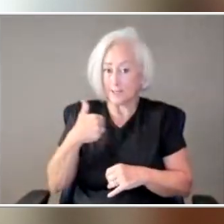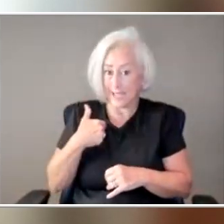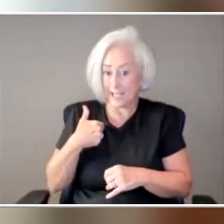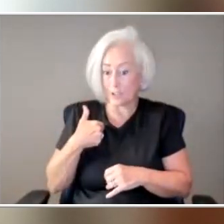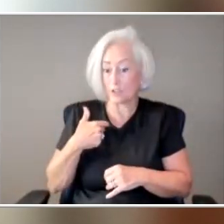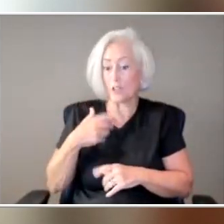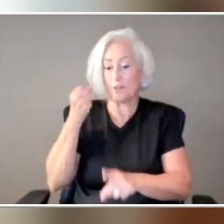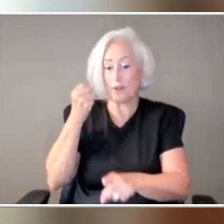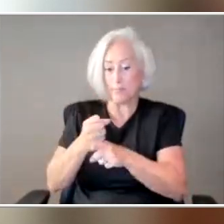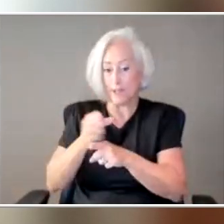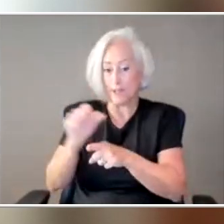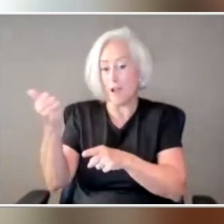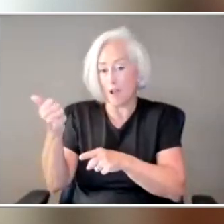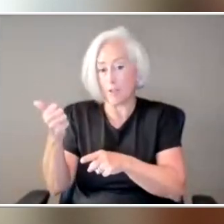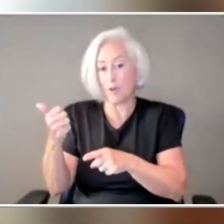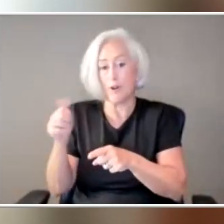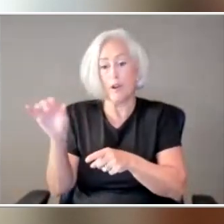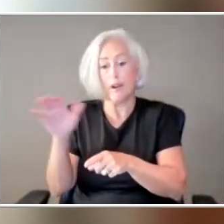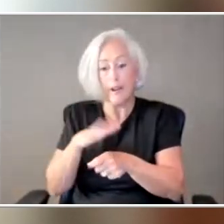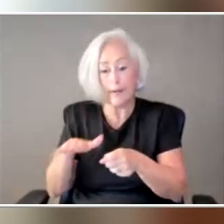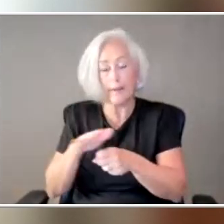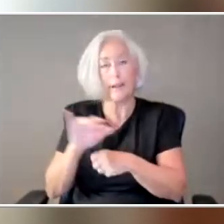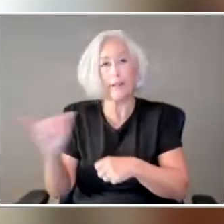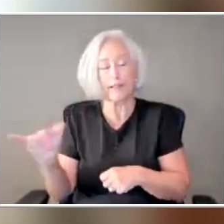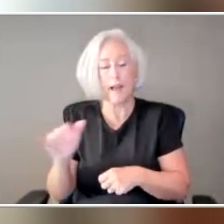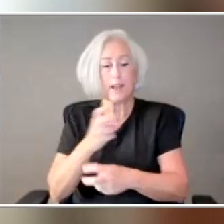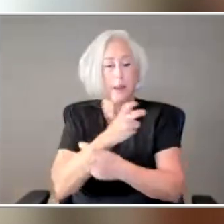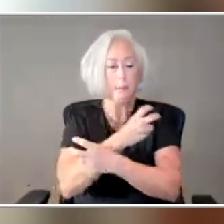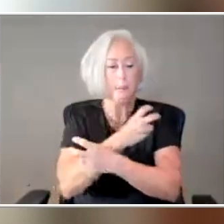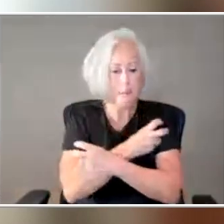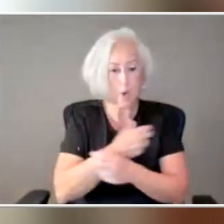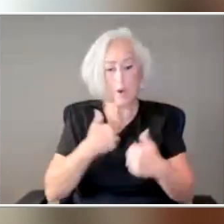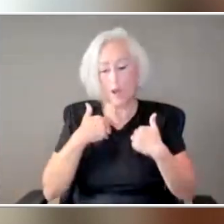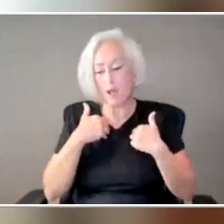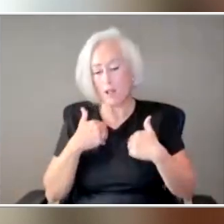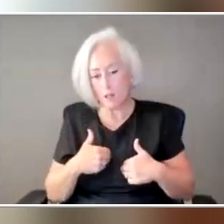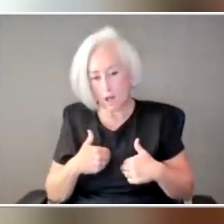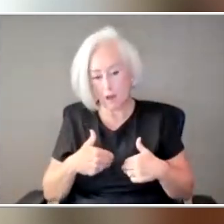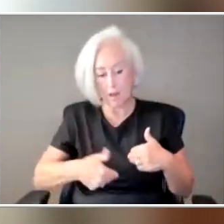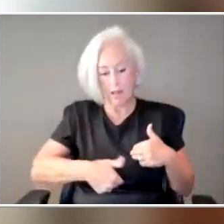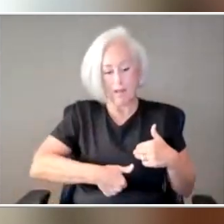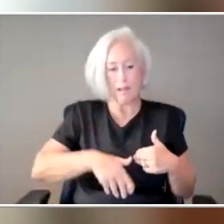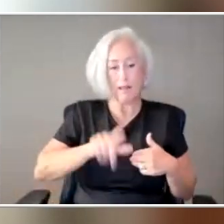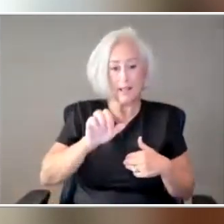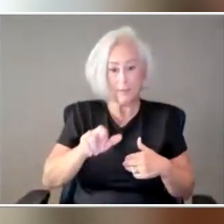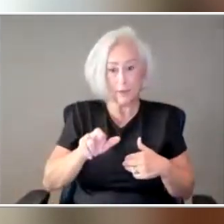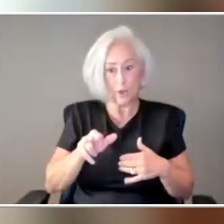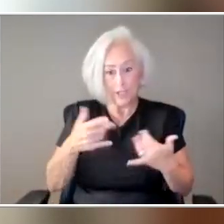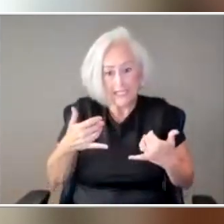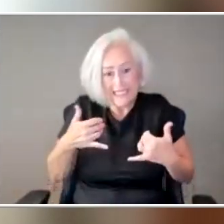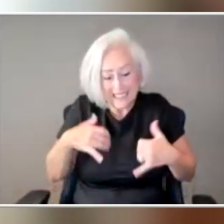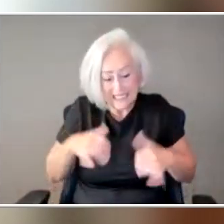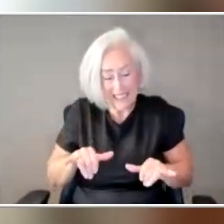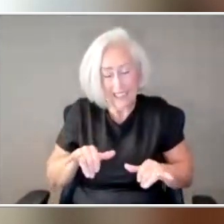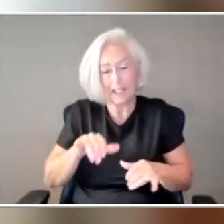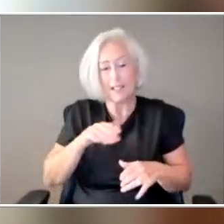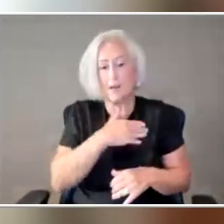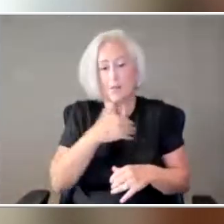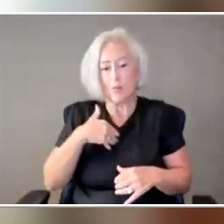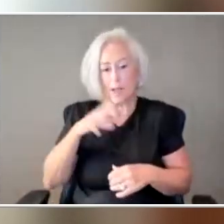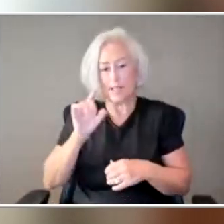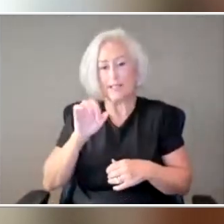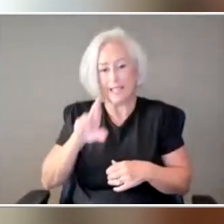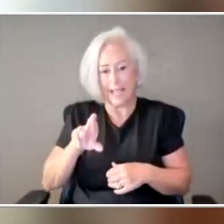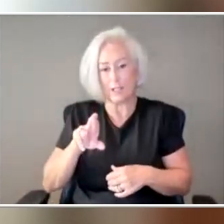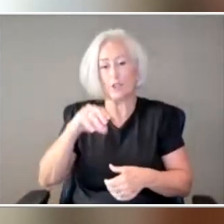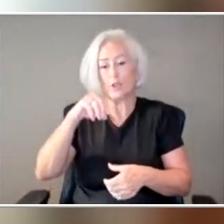in the lung or the liver or the bone, it doesn't become lung cancer or liver cancer or bone cancer. It's still breast cancer cells that are in those